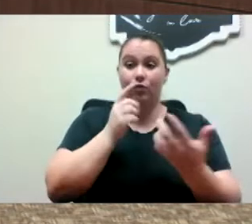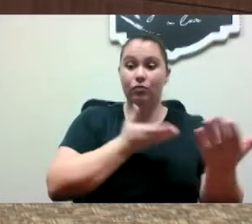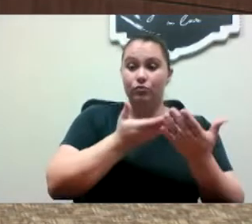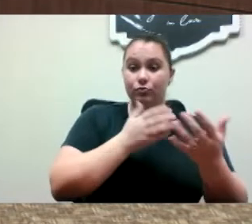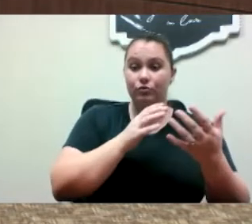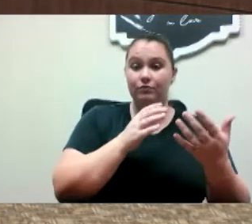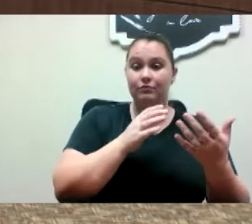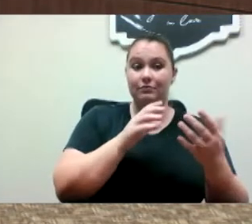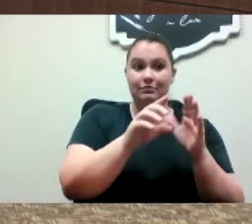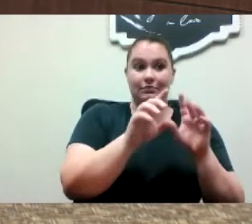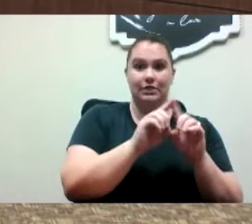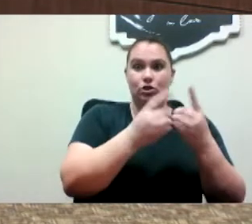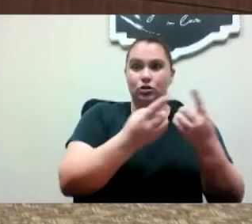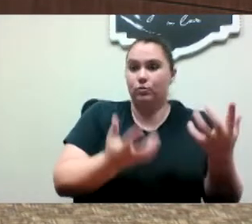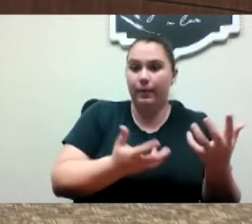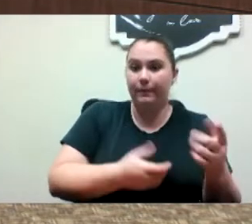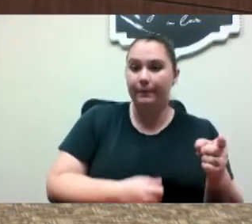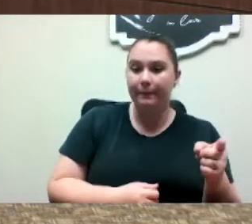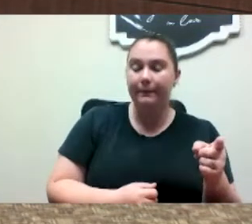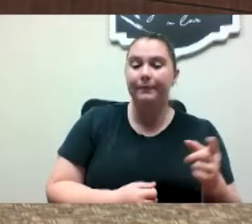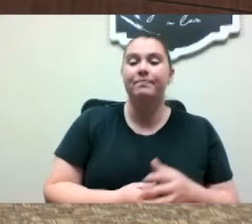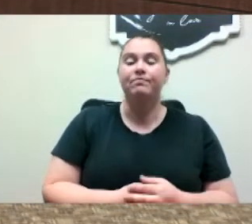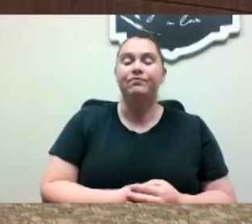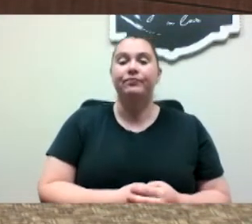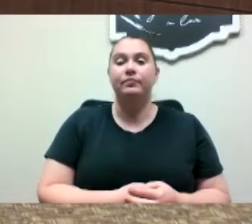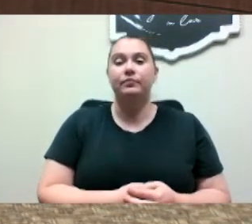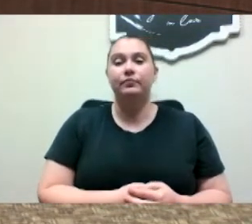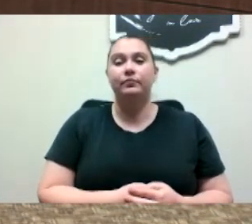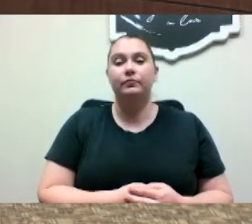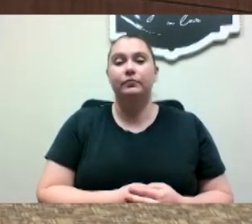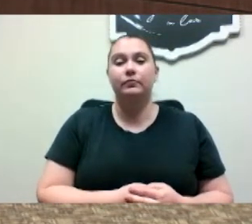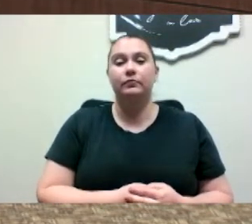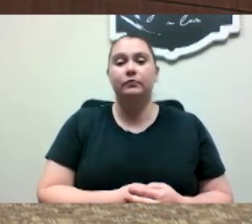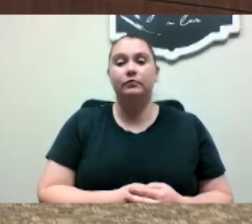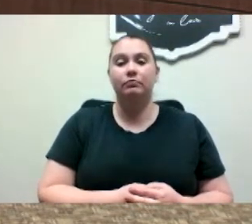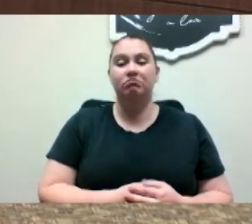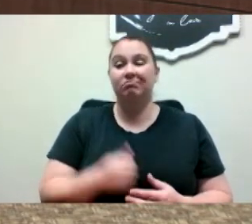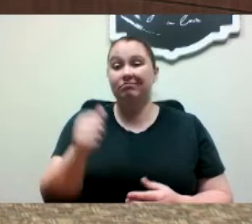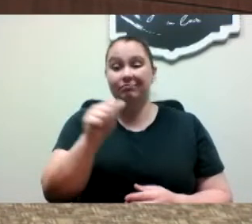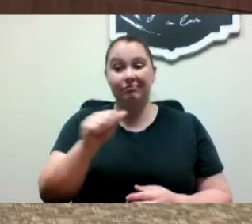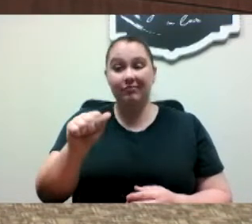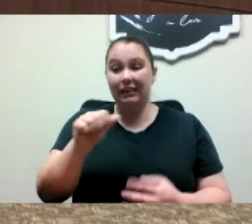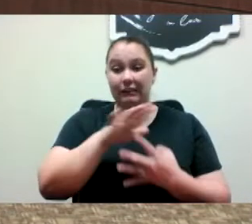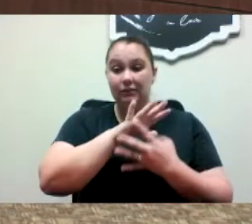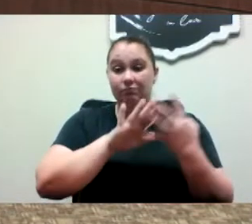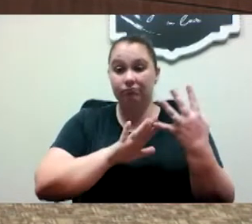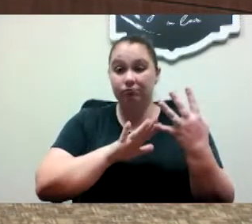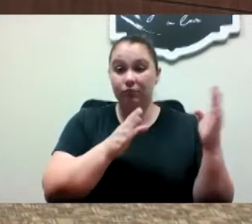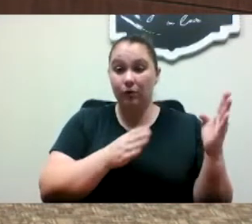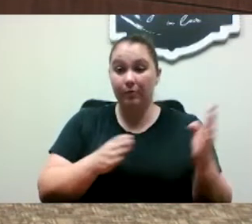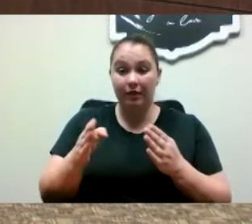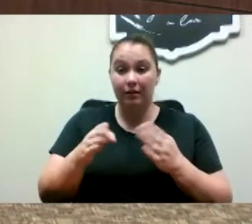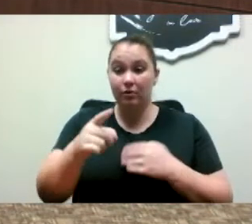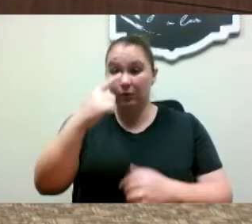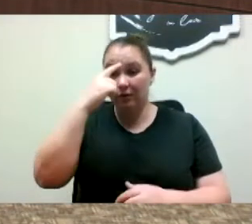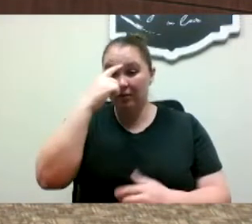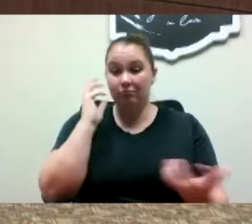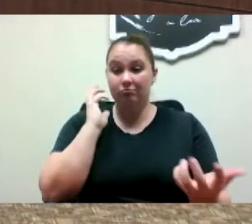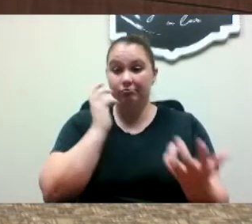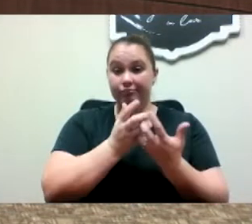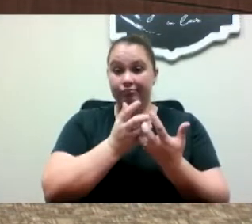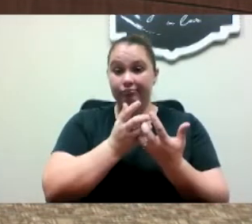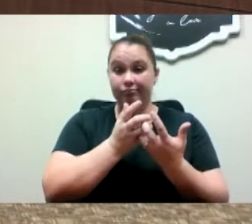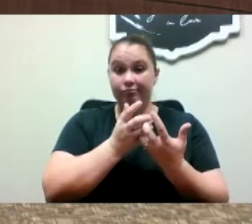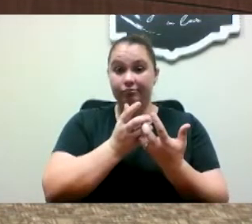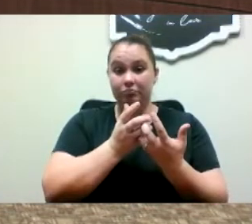district, and that any of these 4 possibilities, either the basic plans or